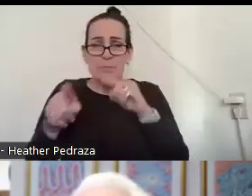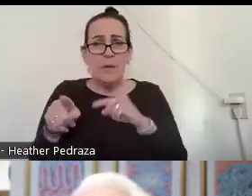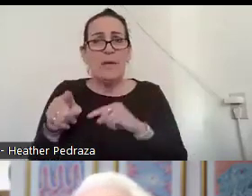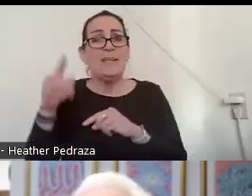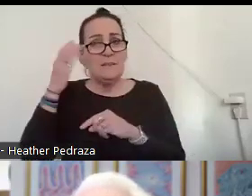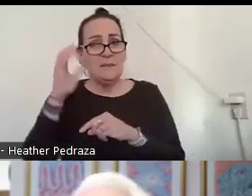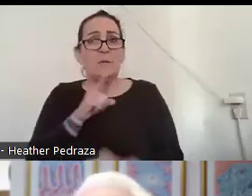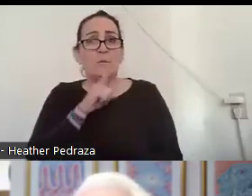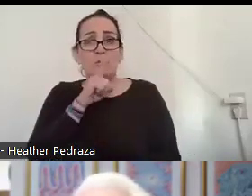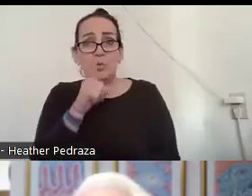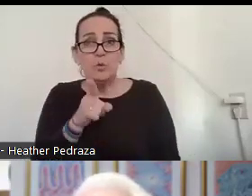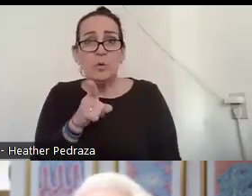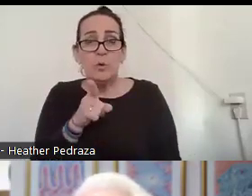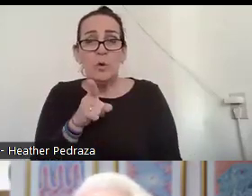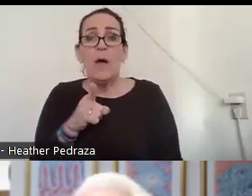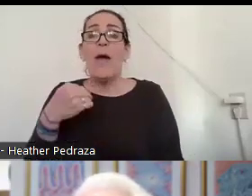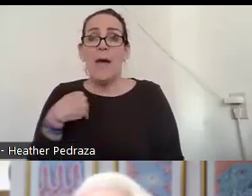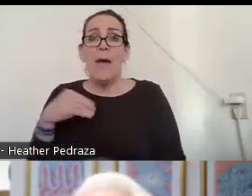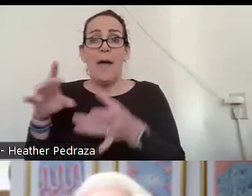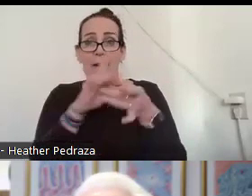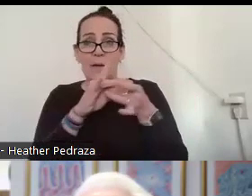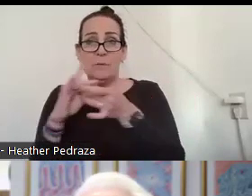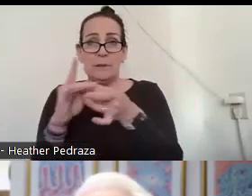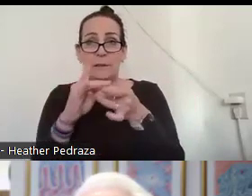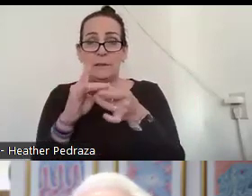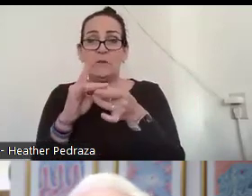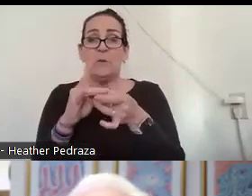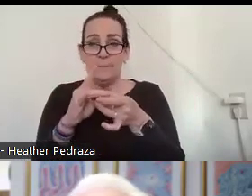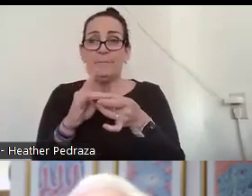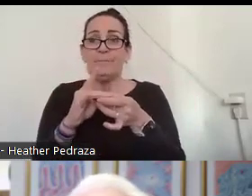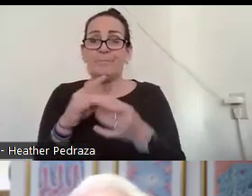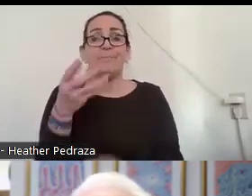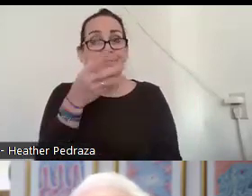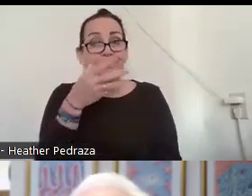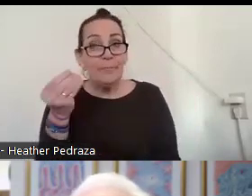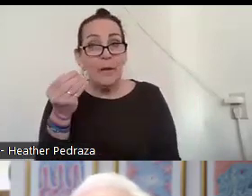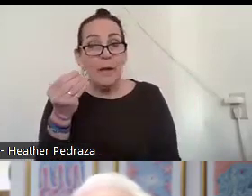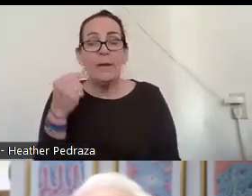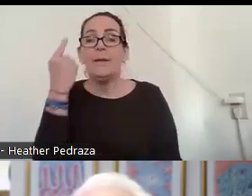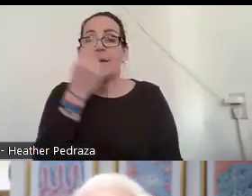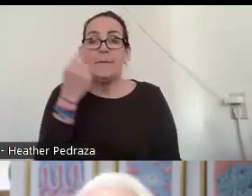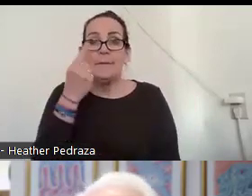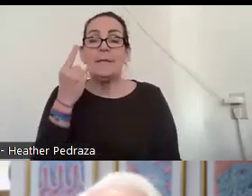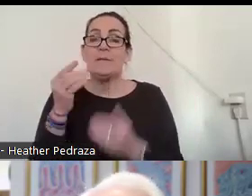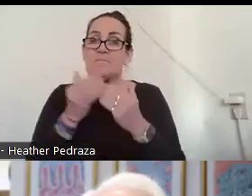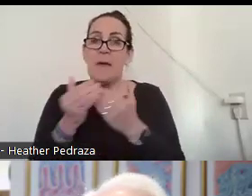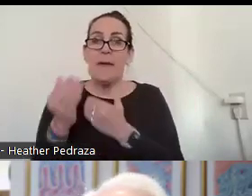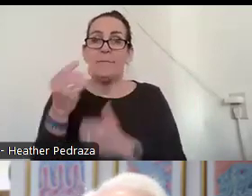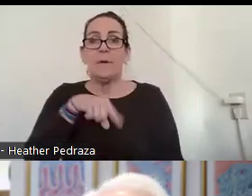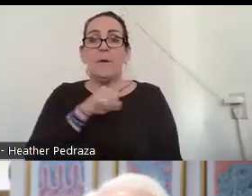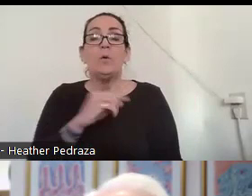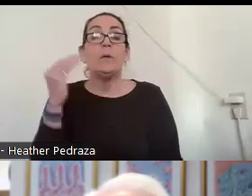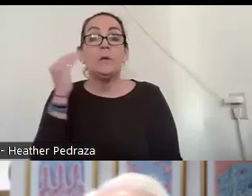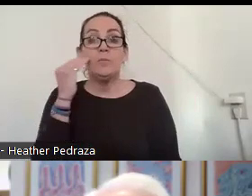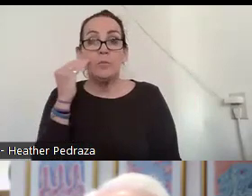that there is a relationship. Yeah. And I think once we know more about what it is to be with other